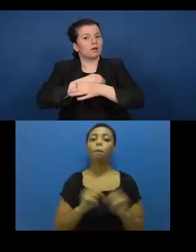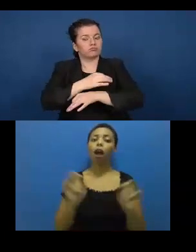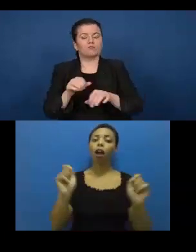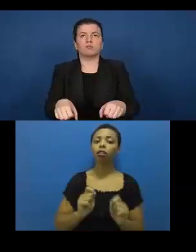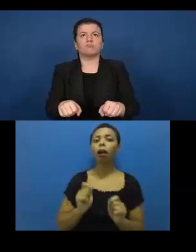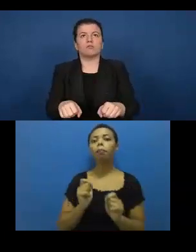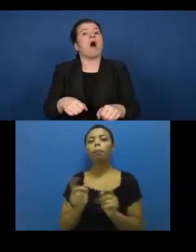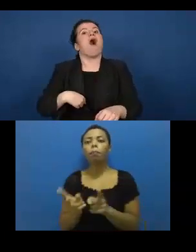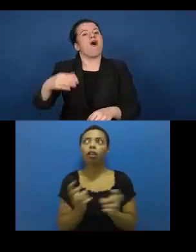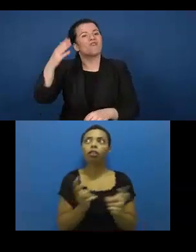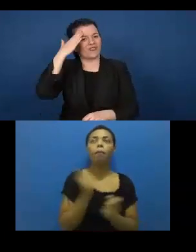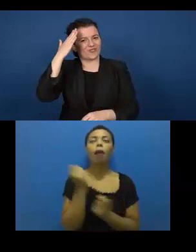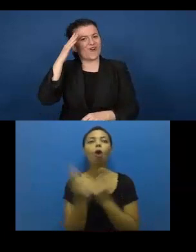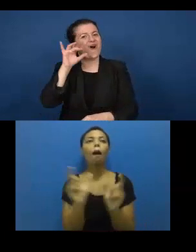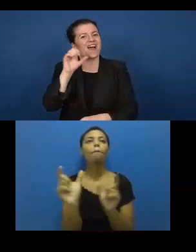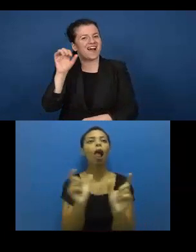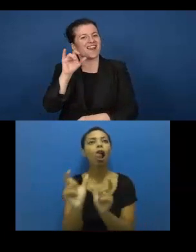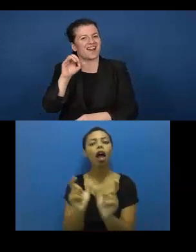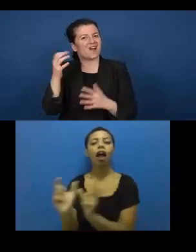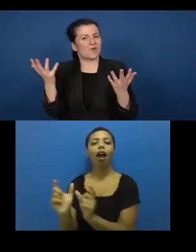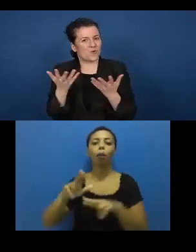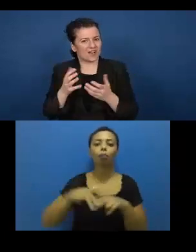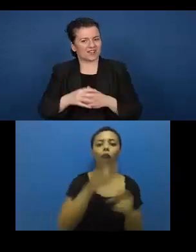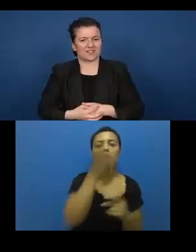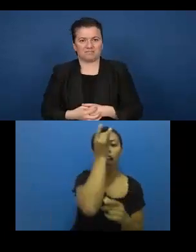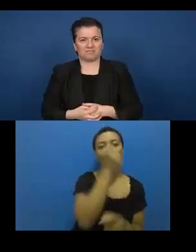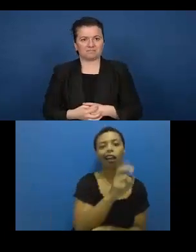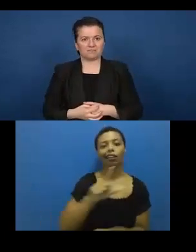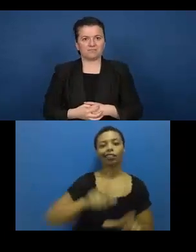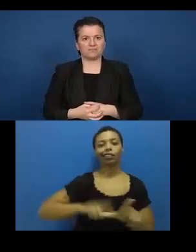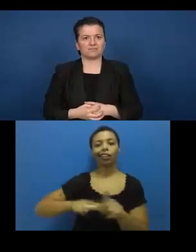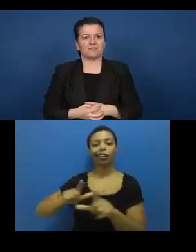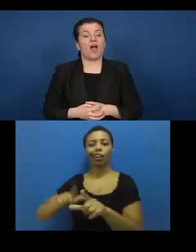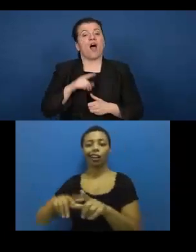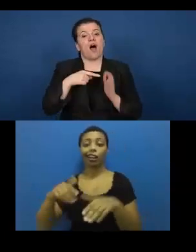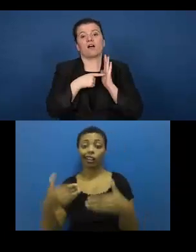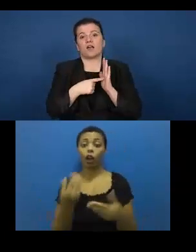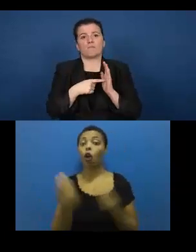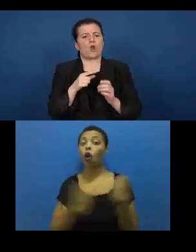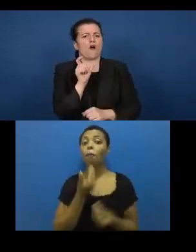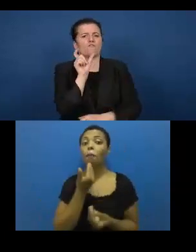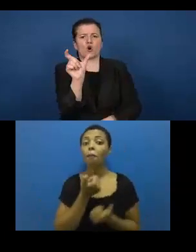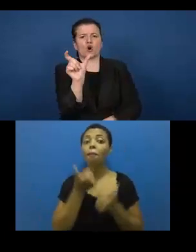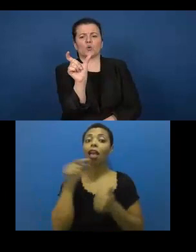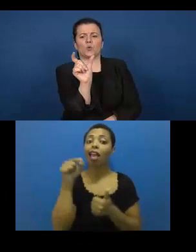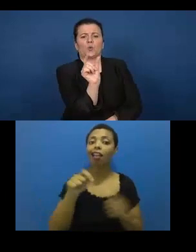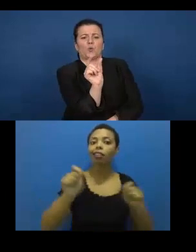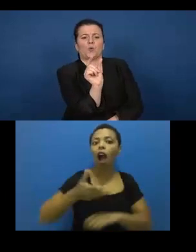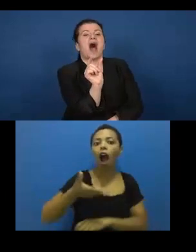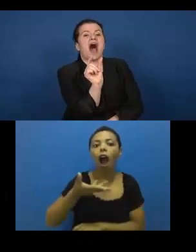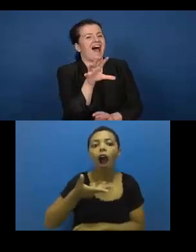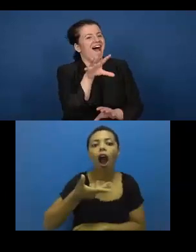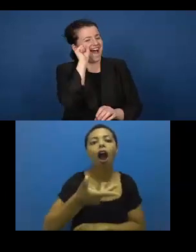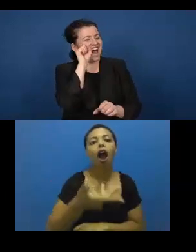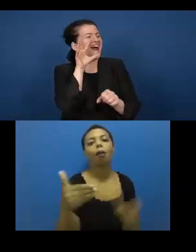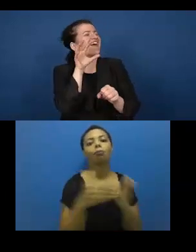Some disadvantages also is that mistakes increased rapidly with word length. So for letters consisting of